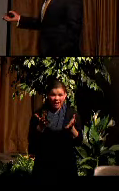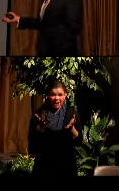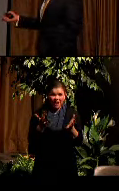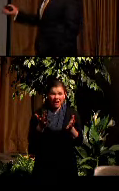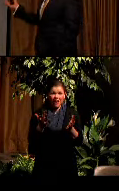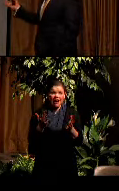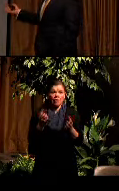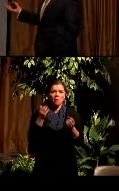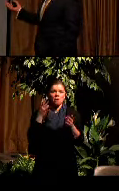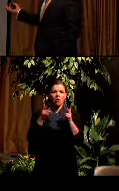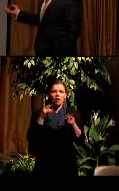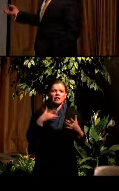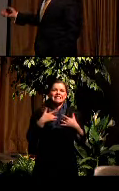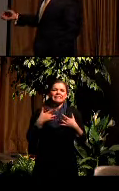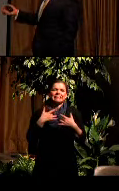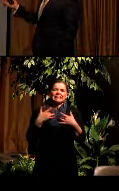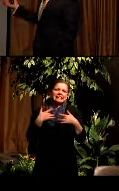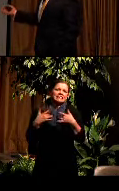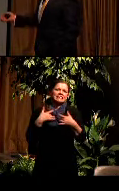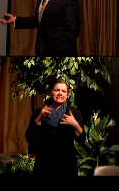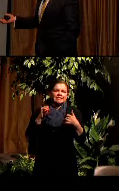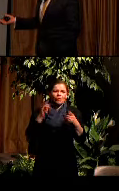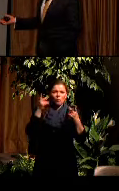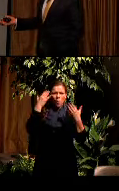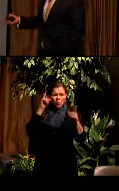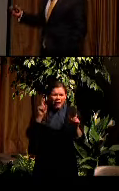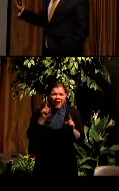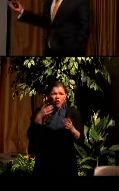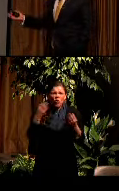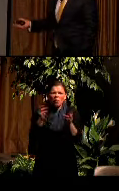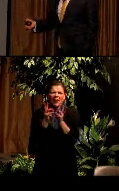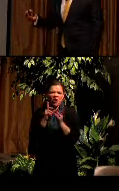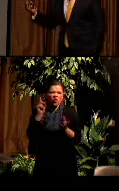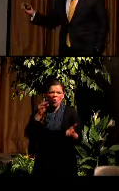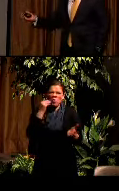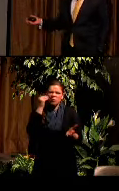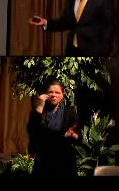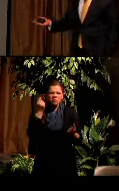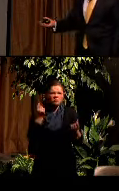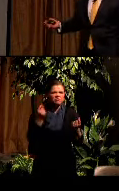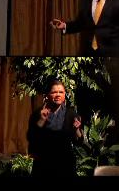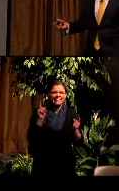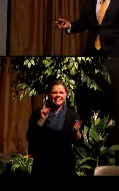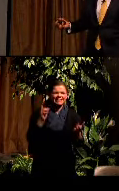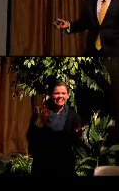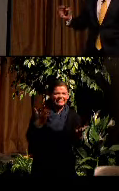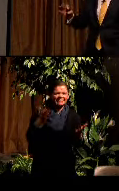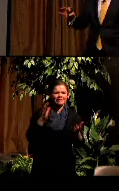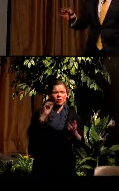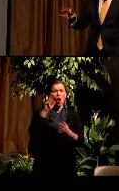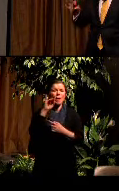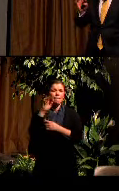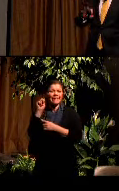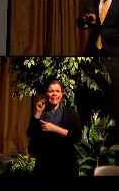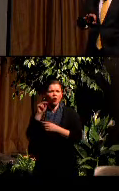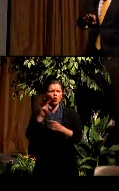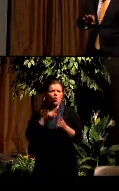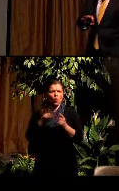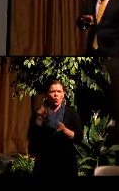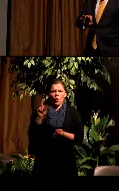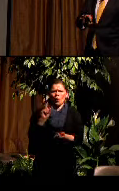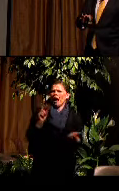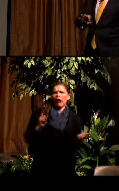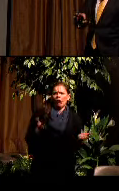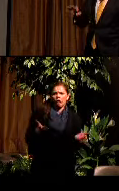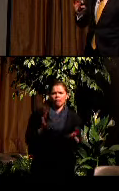get alarmed. They didn't even really know where it wintered. They figured it was somewhere in the Caribbean, but they weren't sure. Again, it's a long-distance migratory bird, so it spends the majority